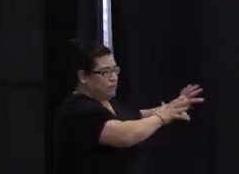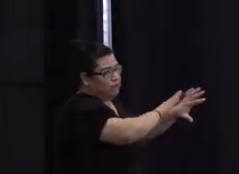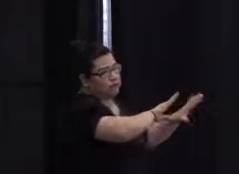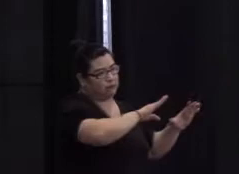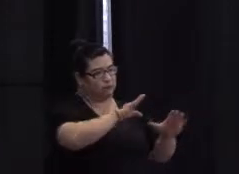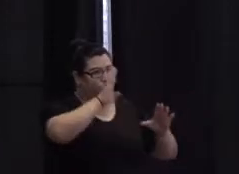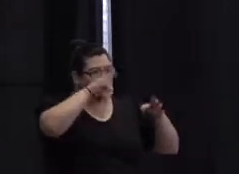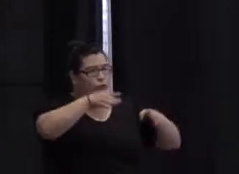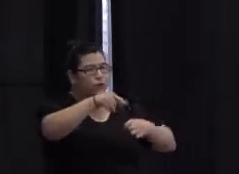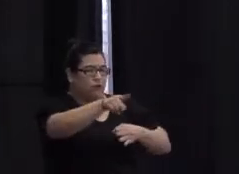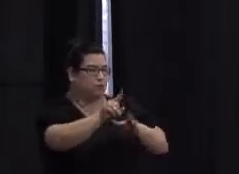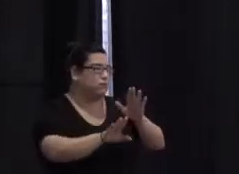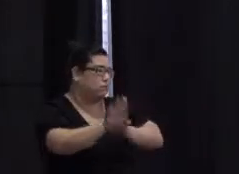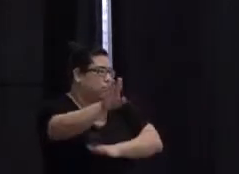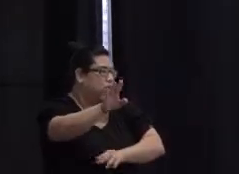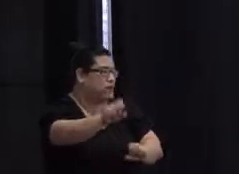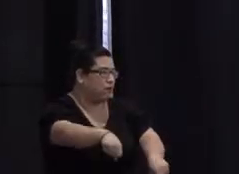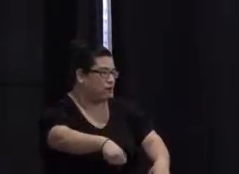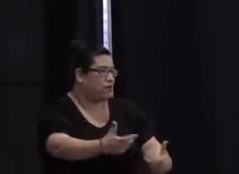And ultimately,